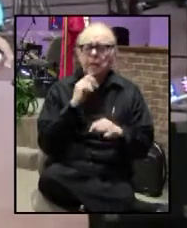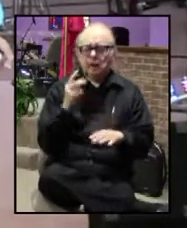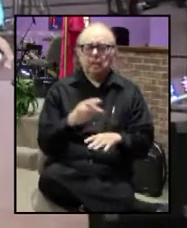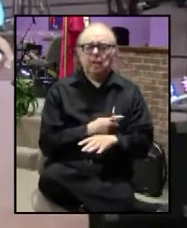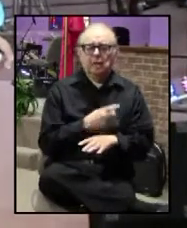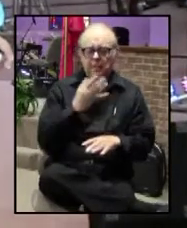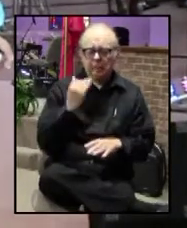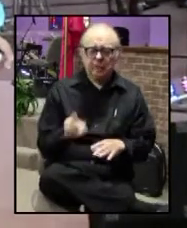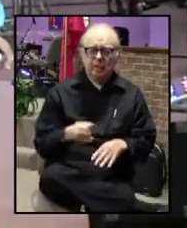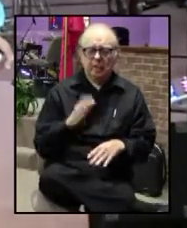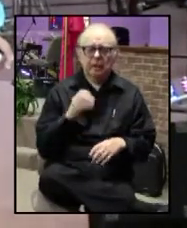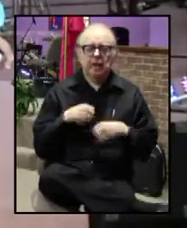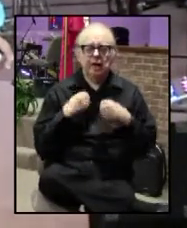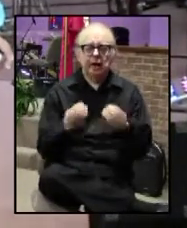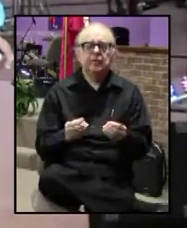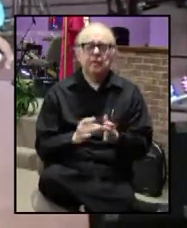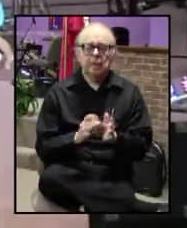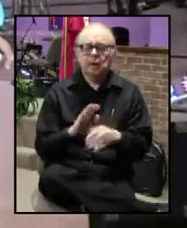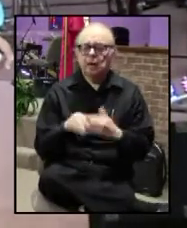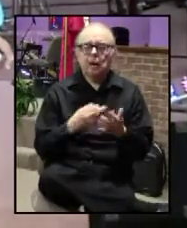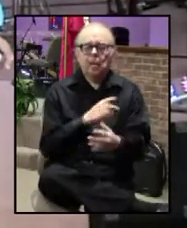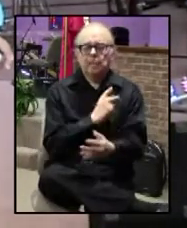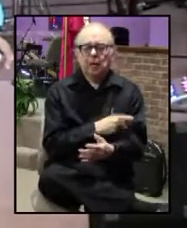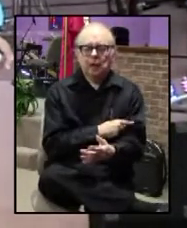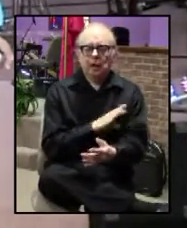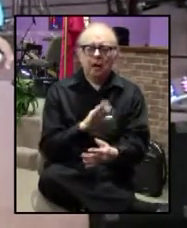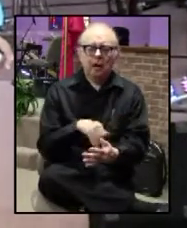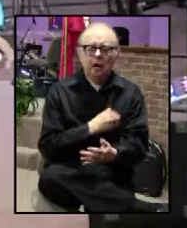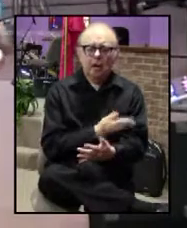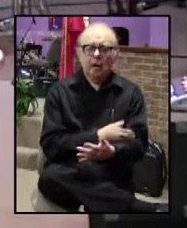Lamb, because God has given him all power and